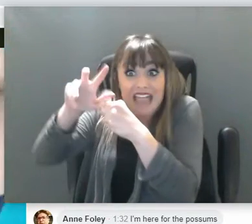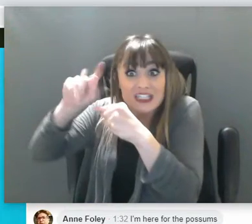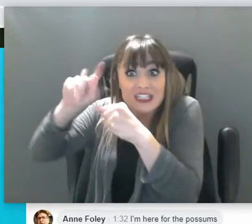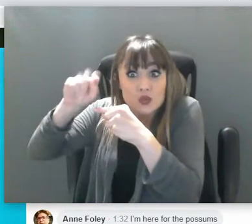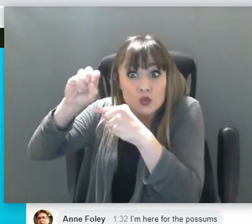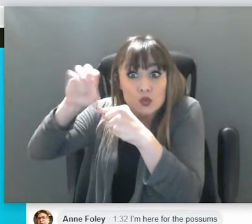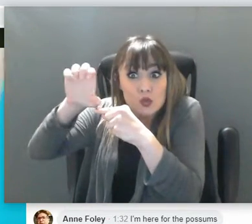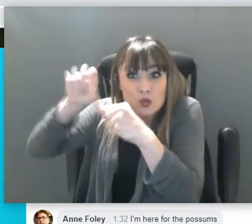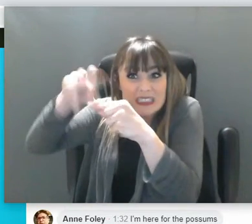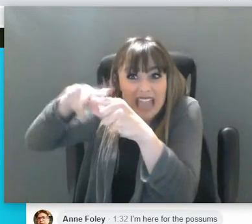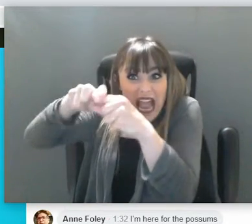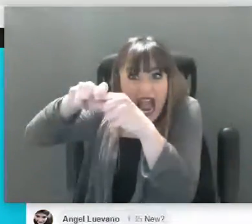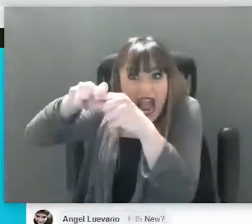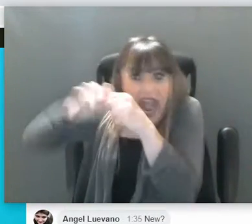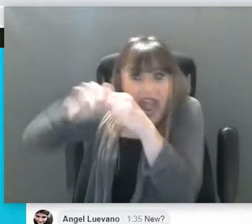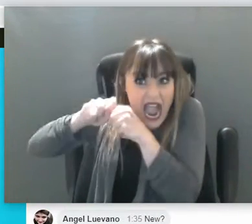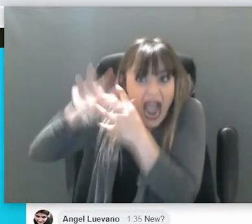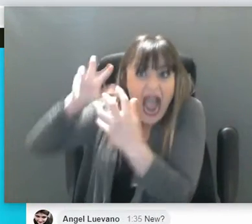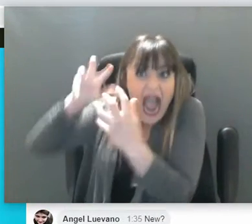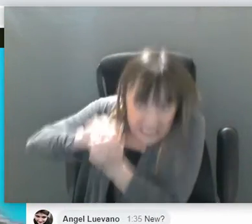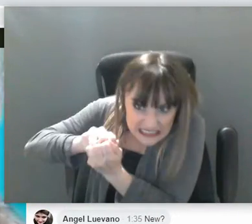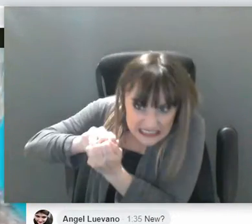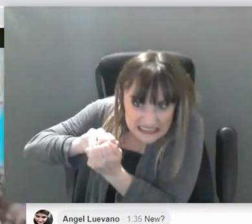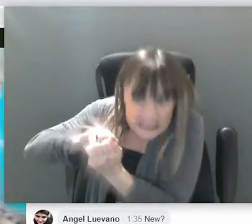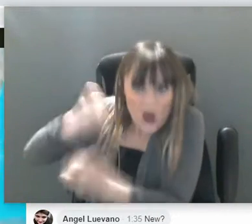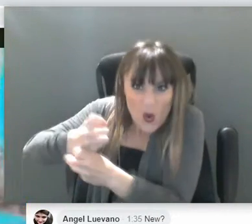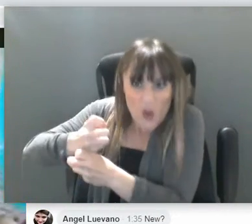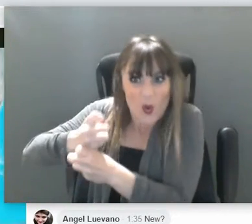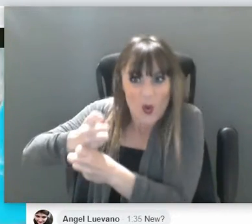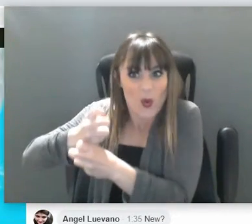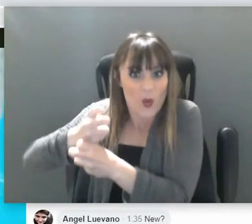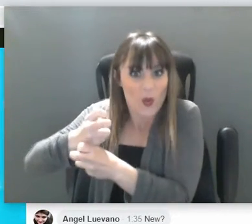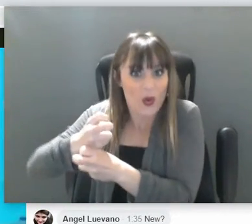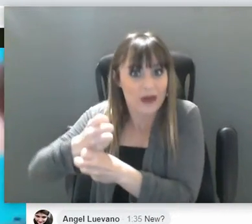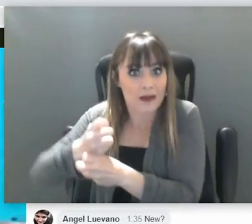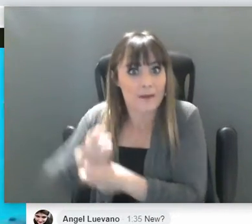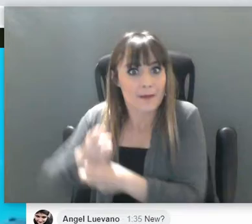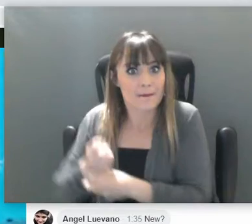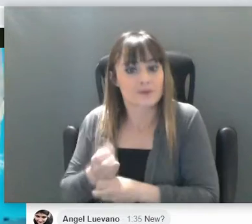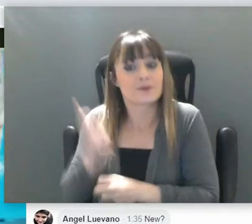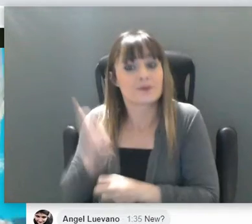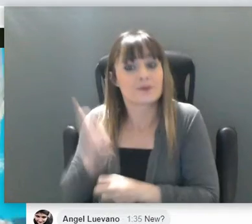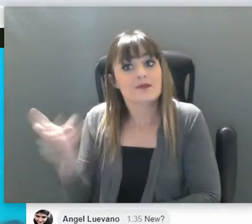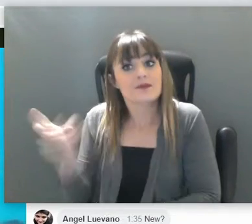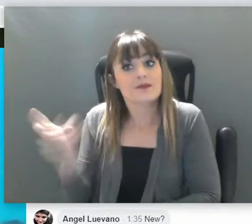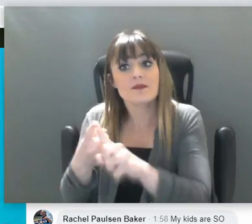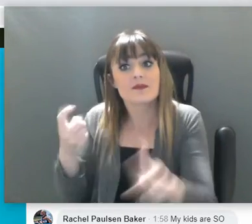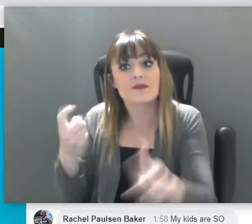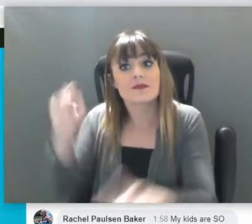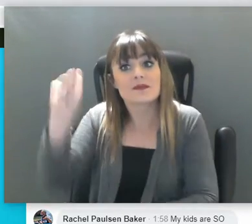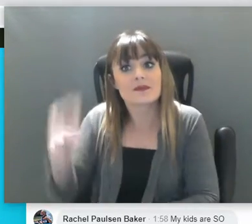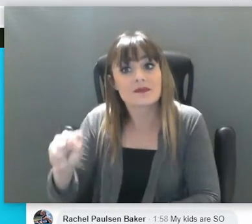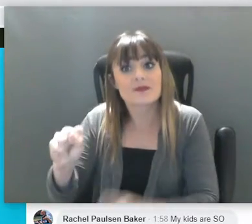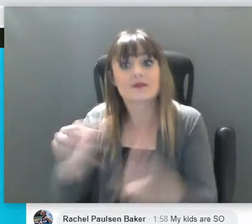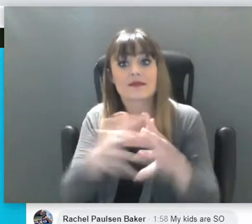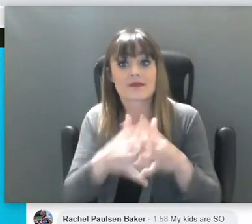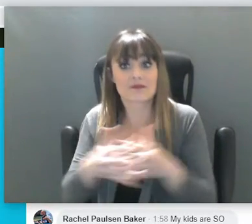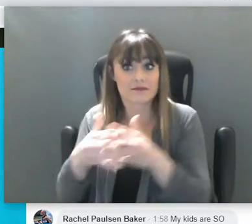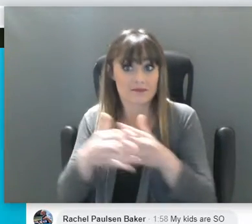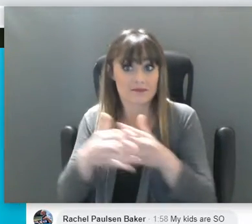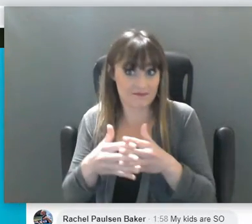toes, pull it in, and pinch really hard. See those little toes. And these guys are from South America. There is actually only one